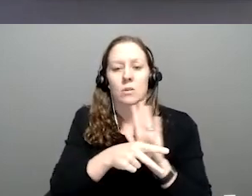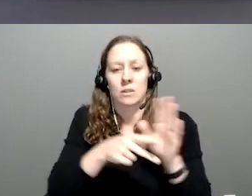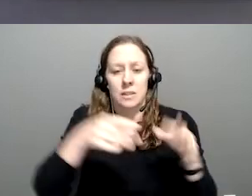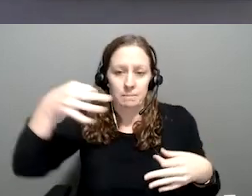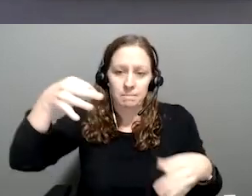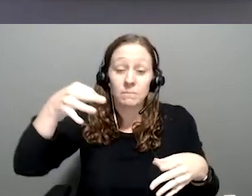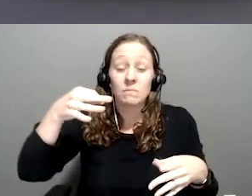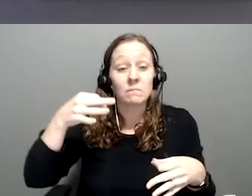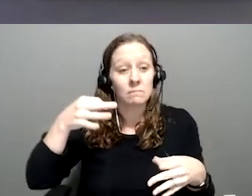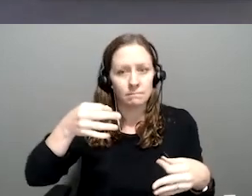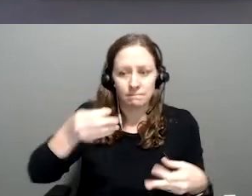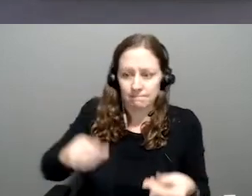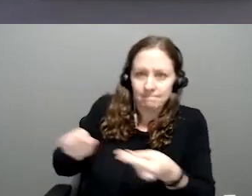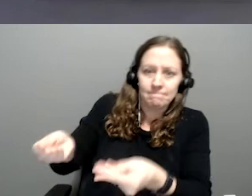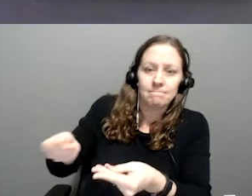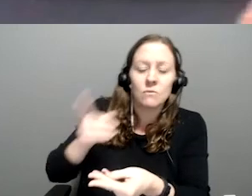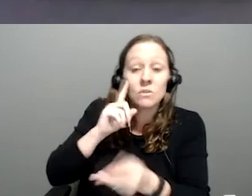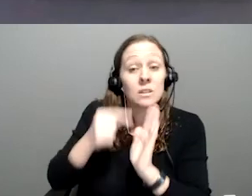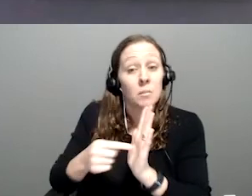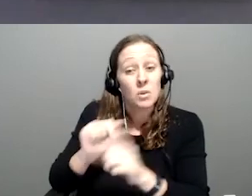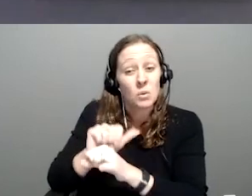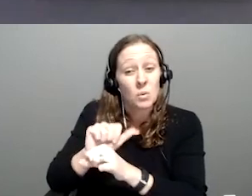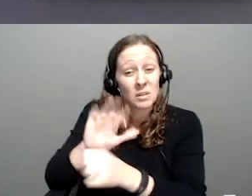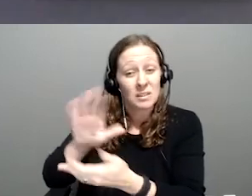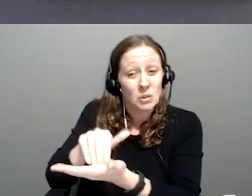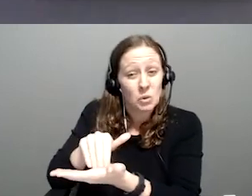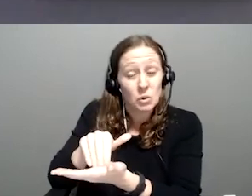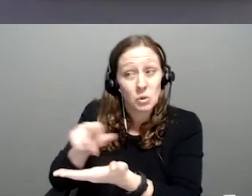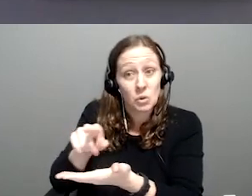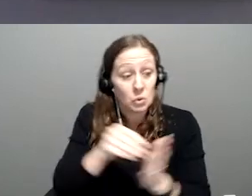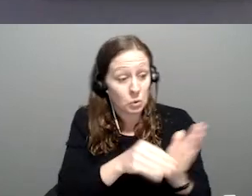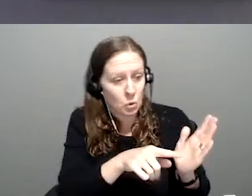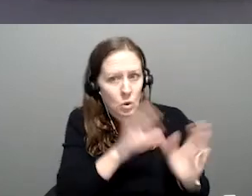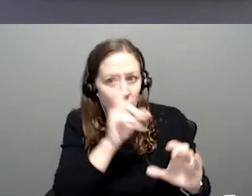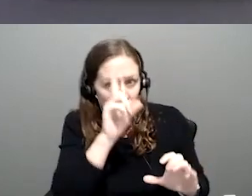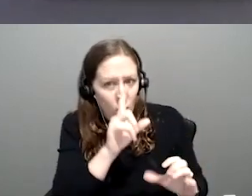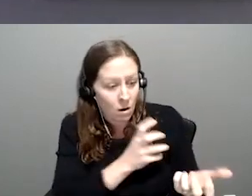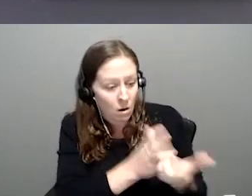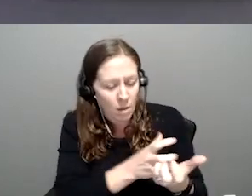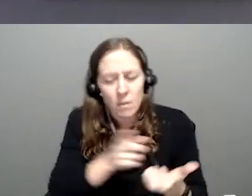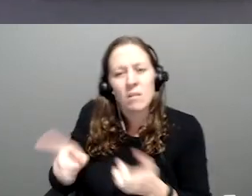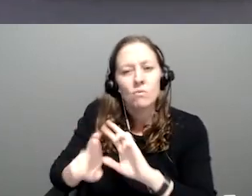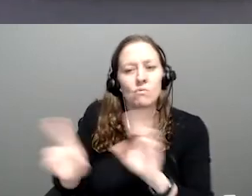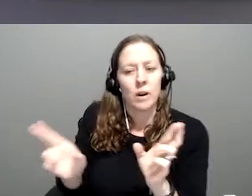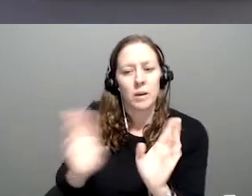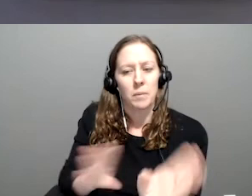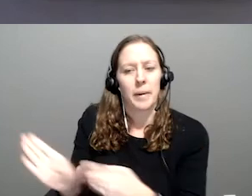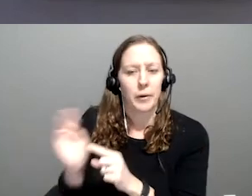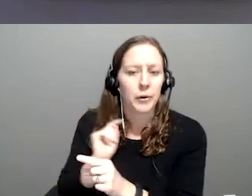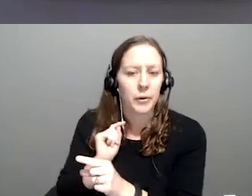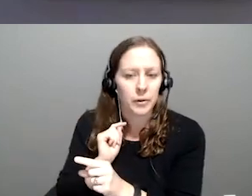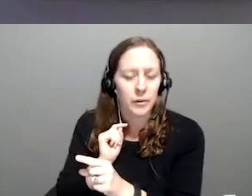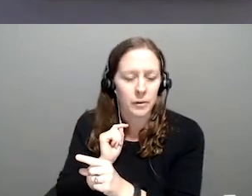career centers to access when students are looking for those accommodations, and really looking